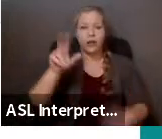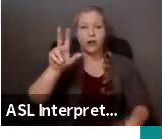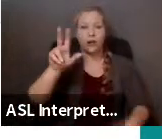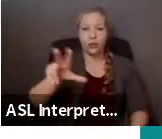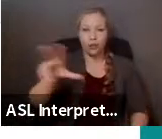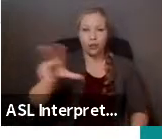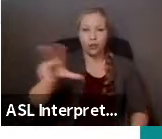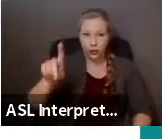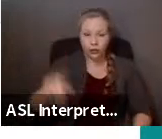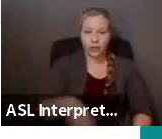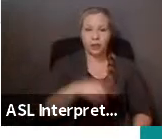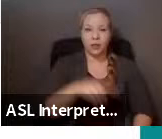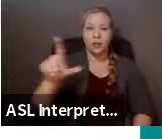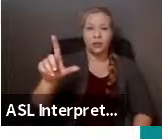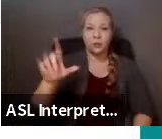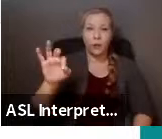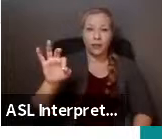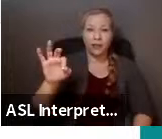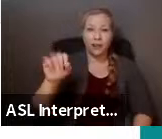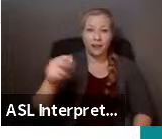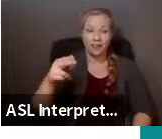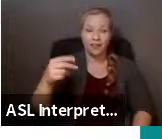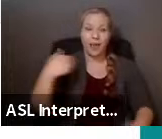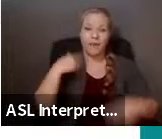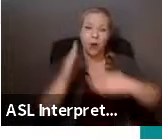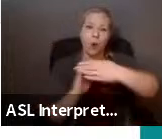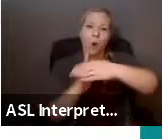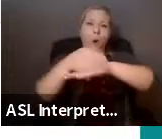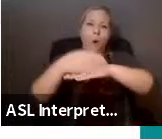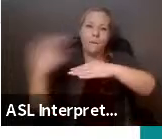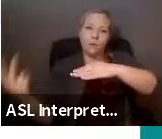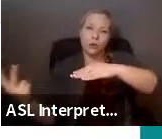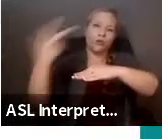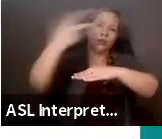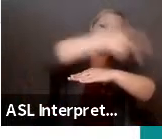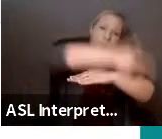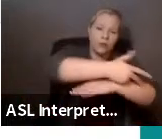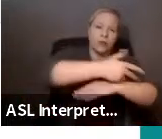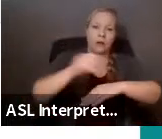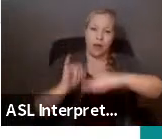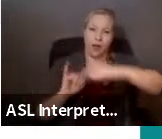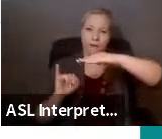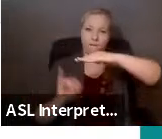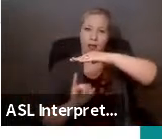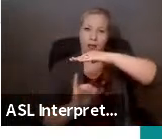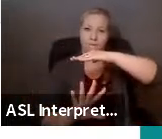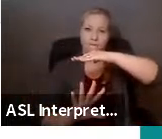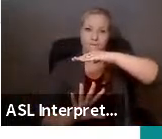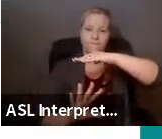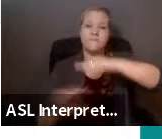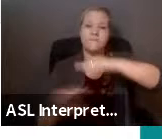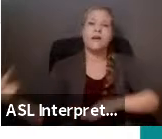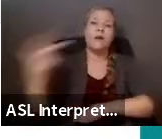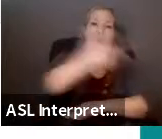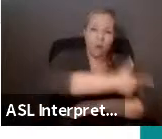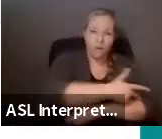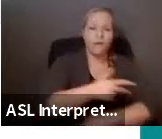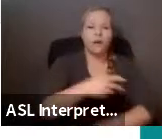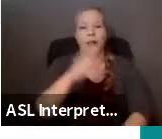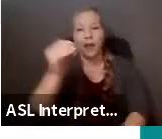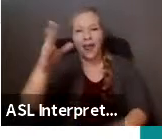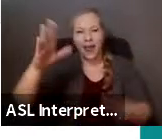are going to be really important neighborhood connections. And then further south, 4th Plain, the interchange